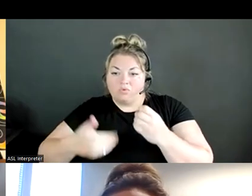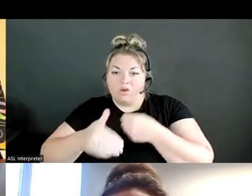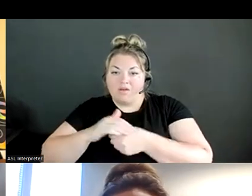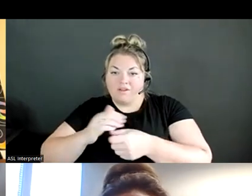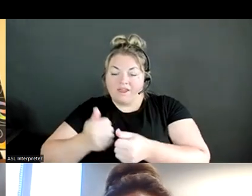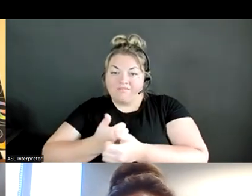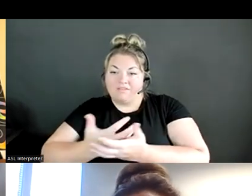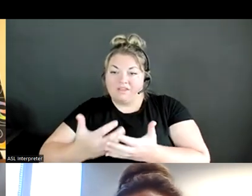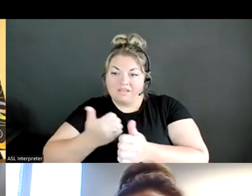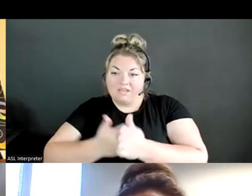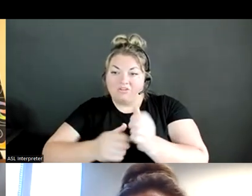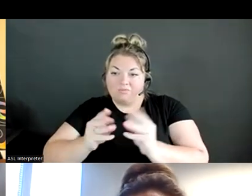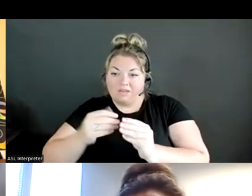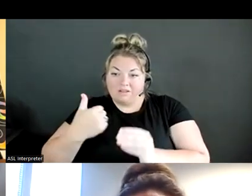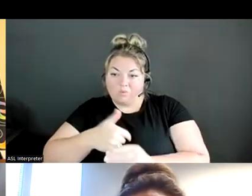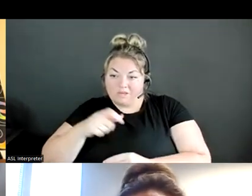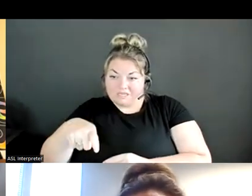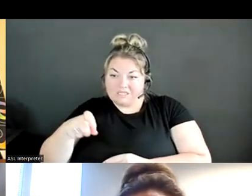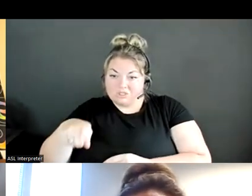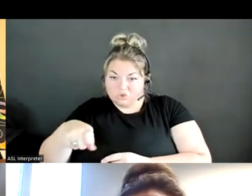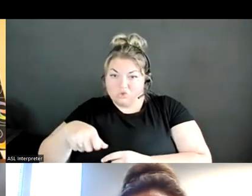each meeting that we need to.